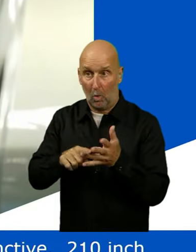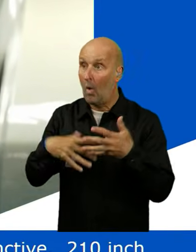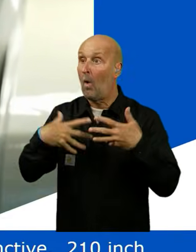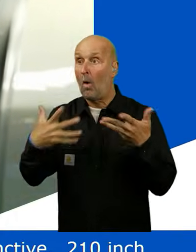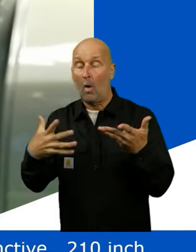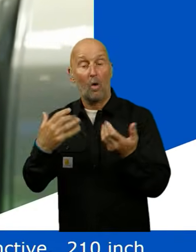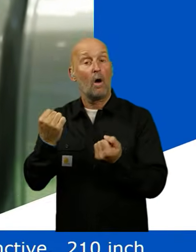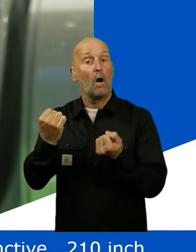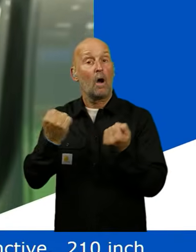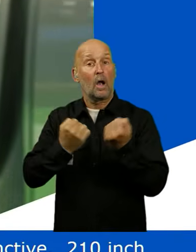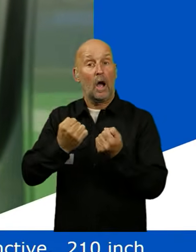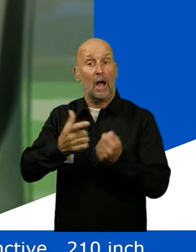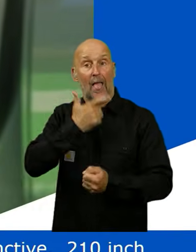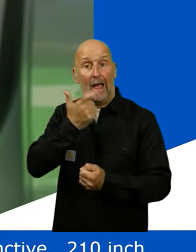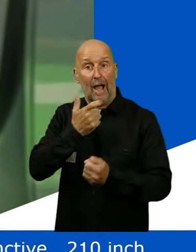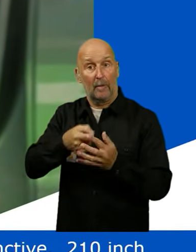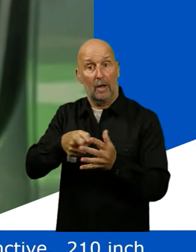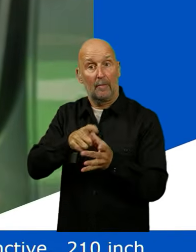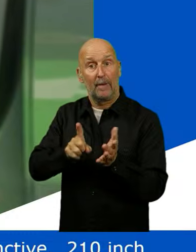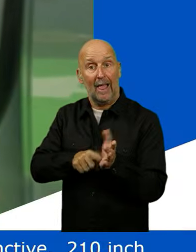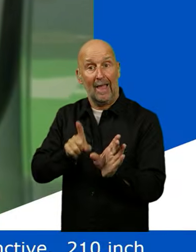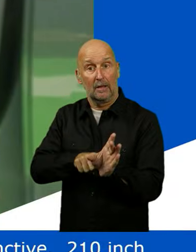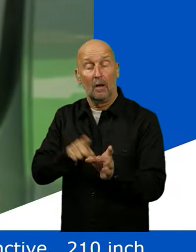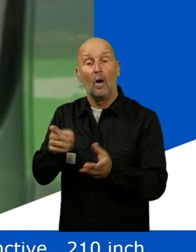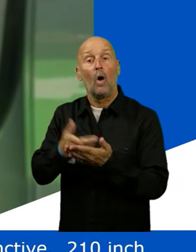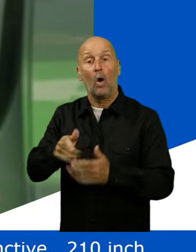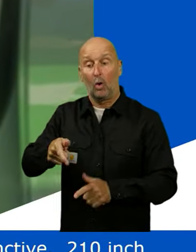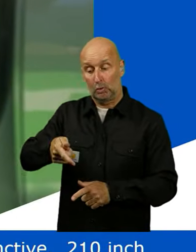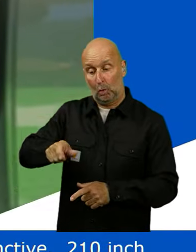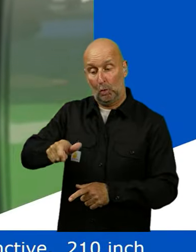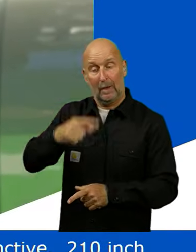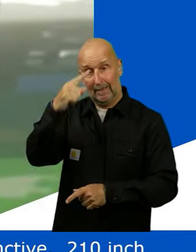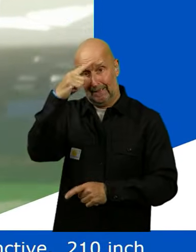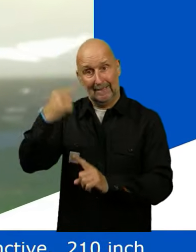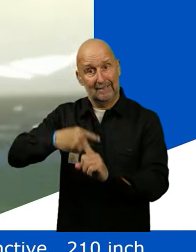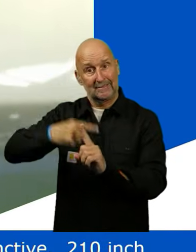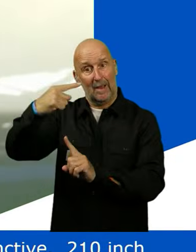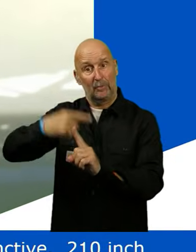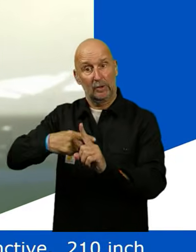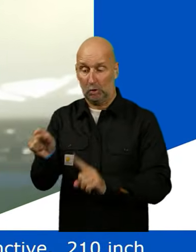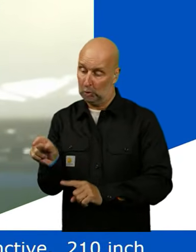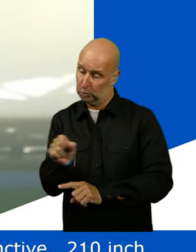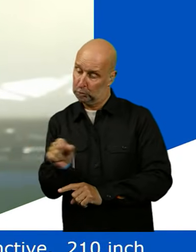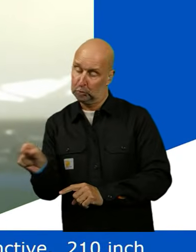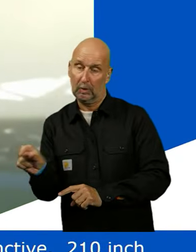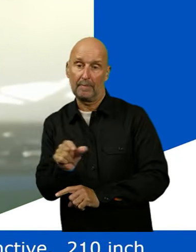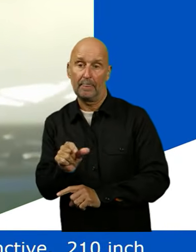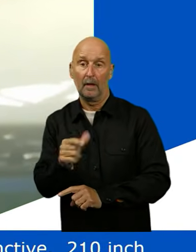got some physical buttons here as well, so you can control the temperature with these switches, front windscreen, heated rear